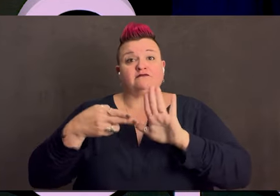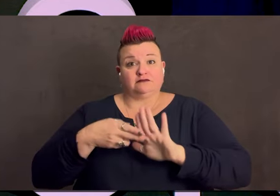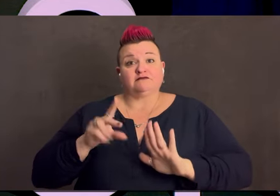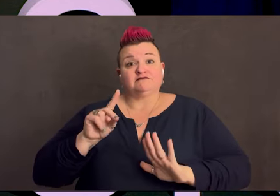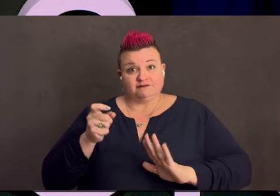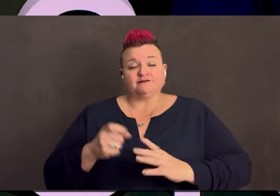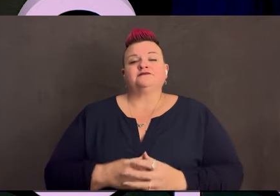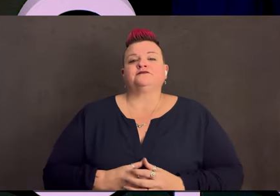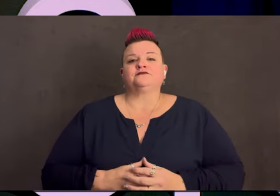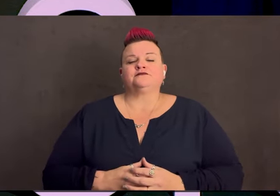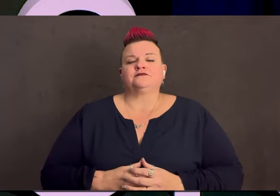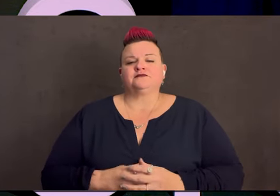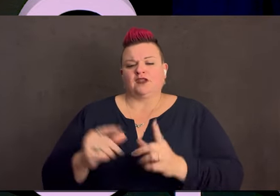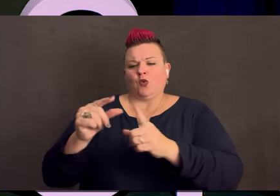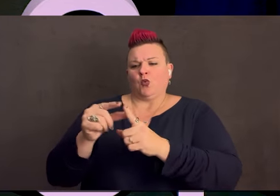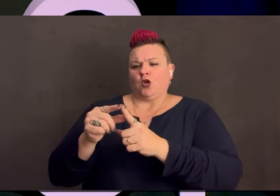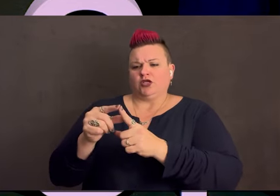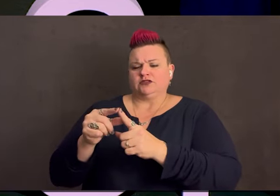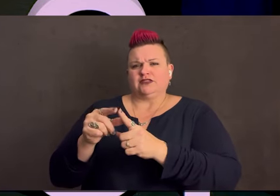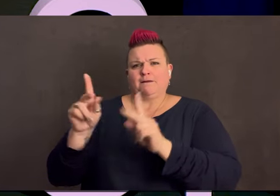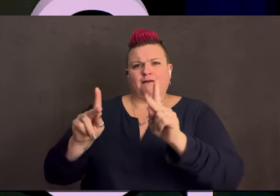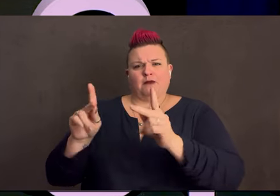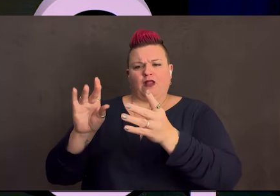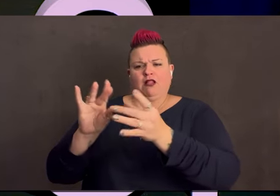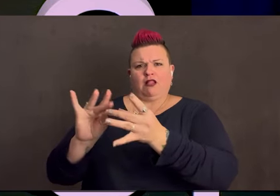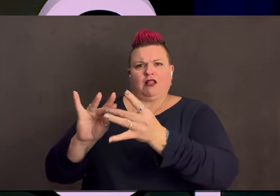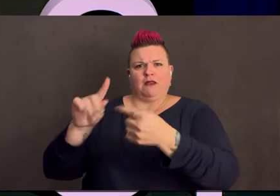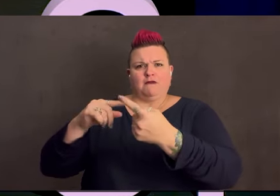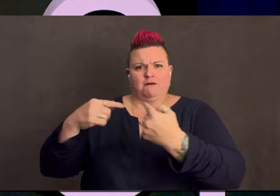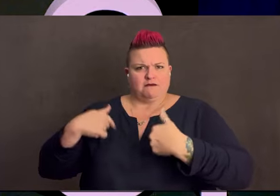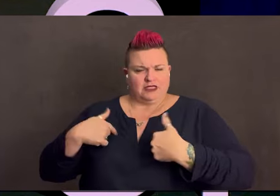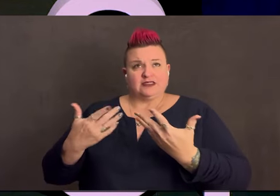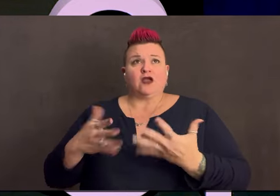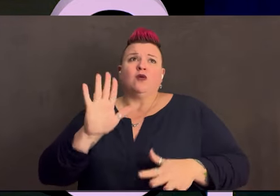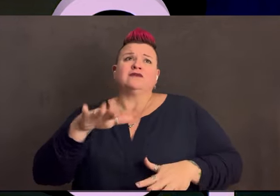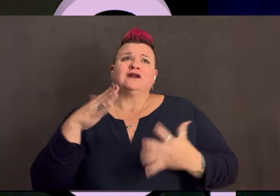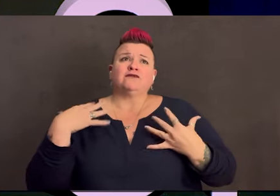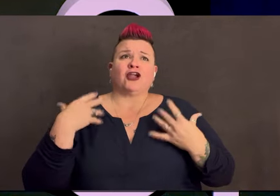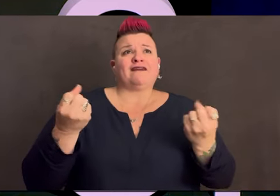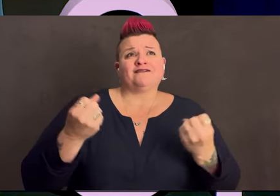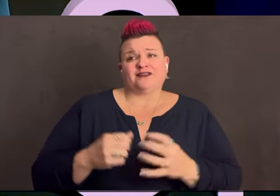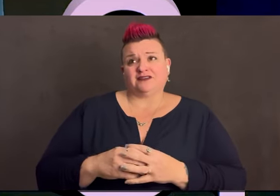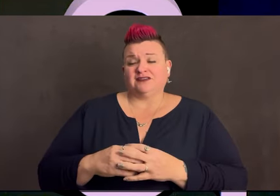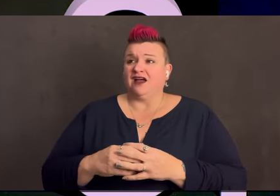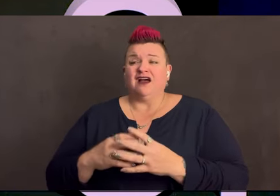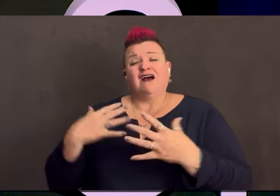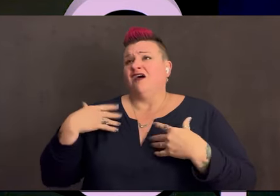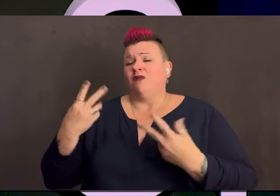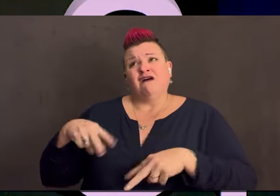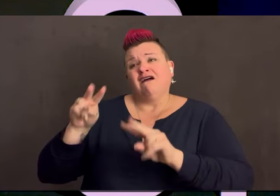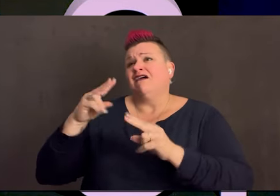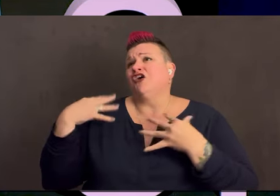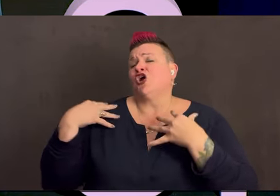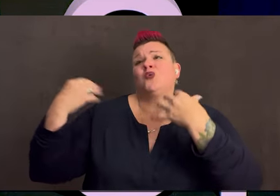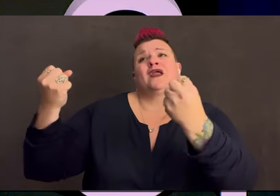conditions. Words often used to describe me are brave,